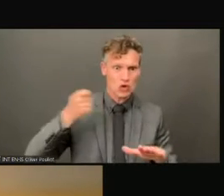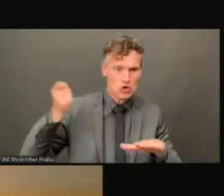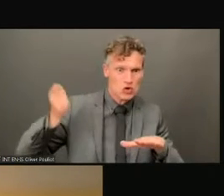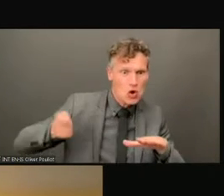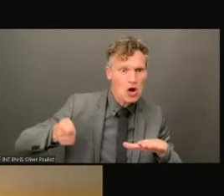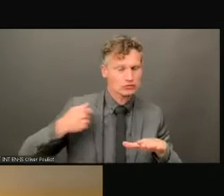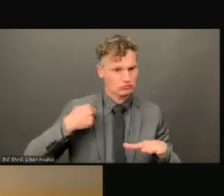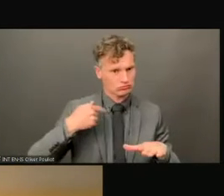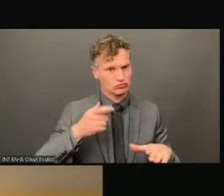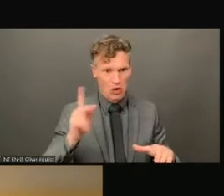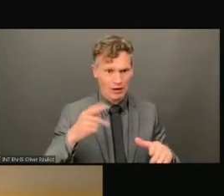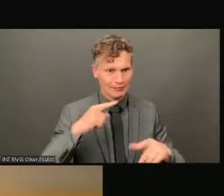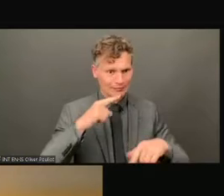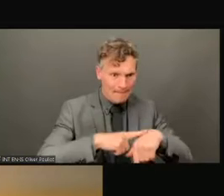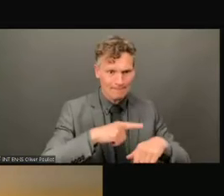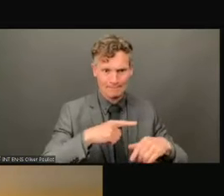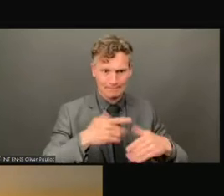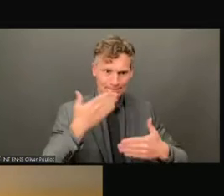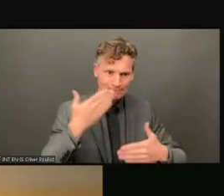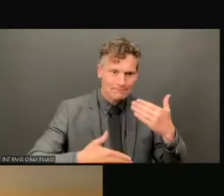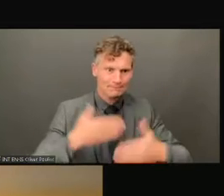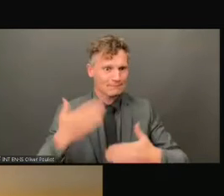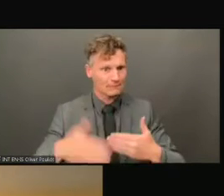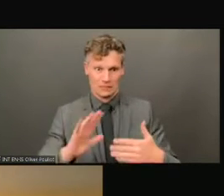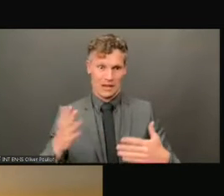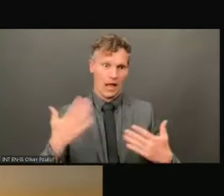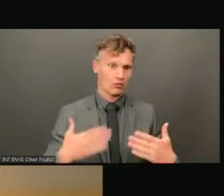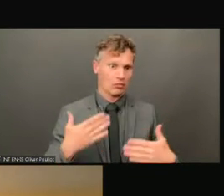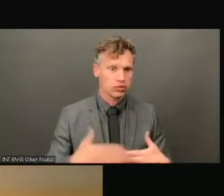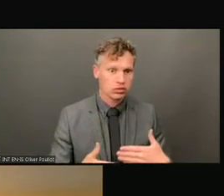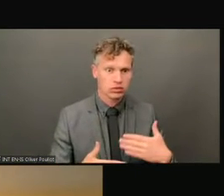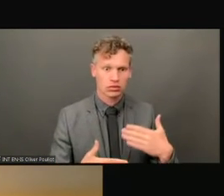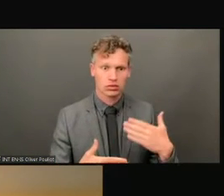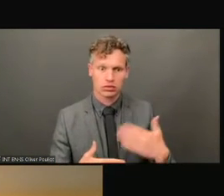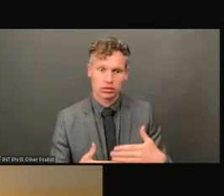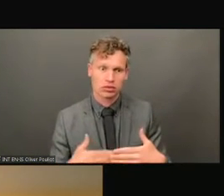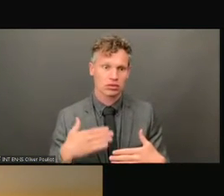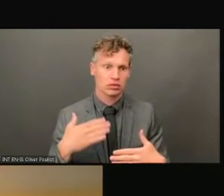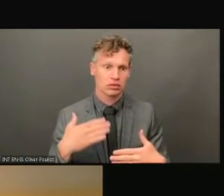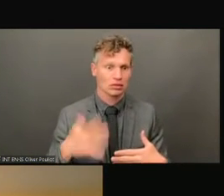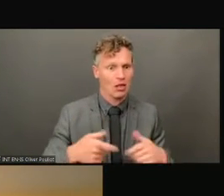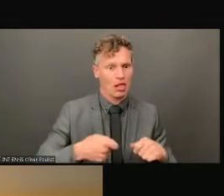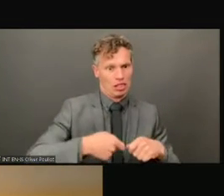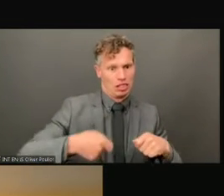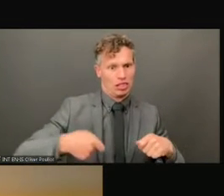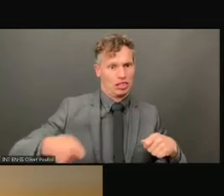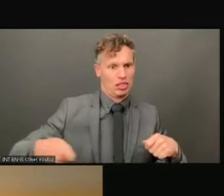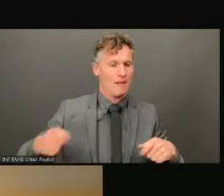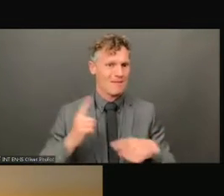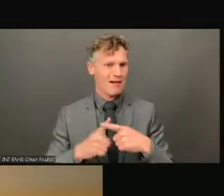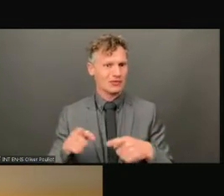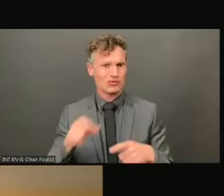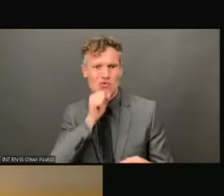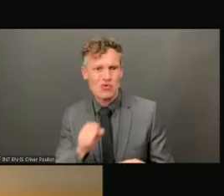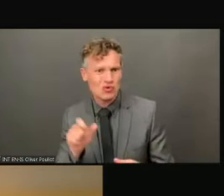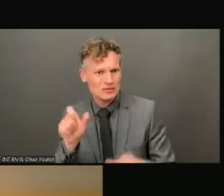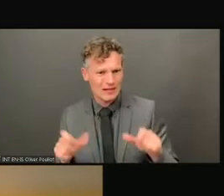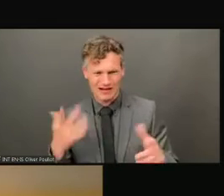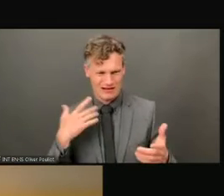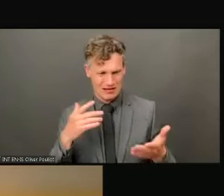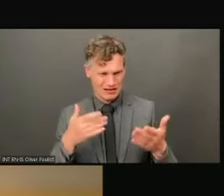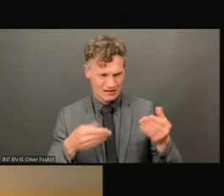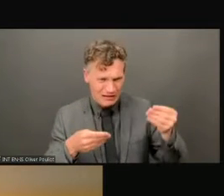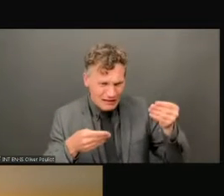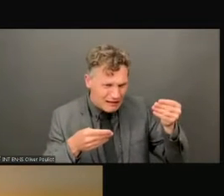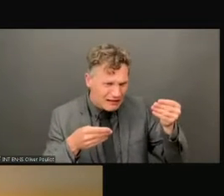judicial administrative proceedings. Older persons must have access to legal information